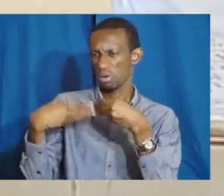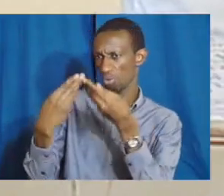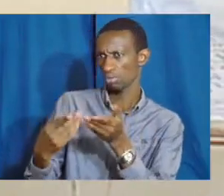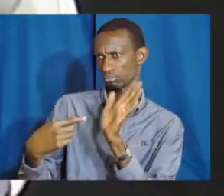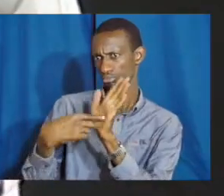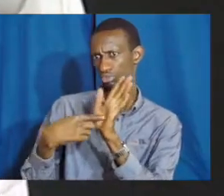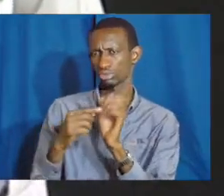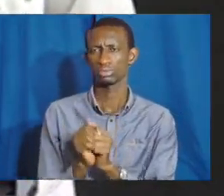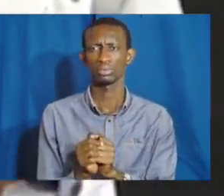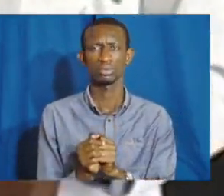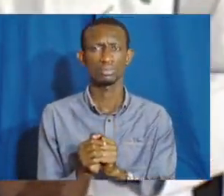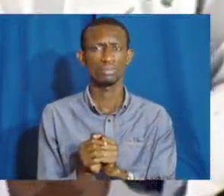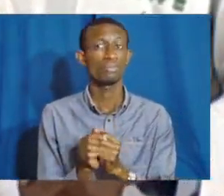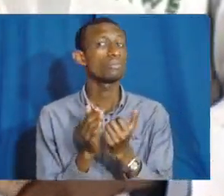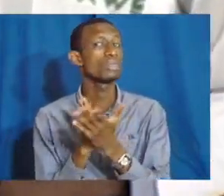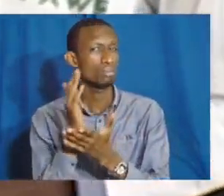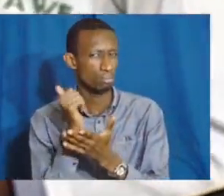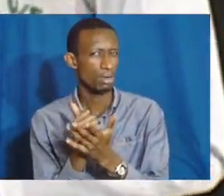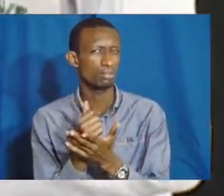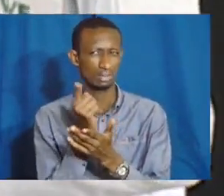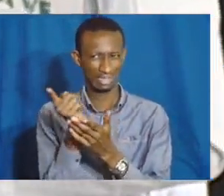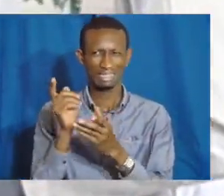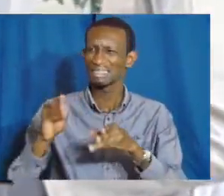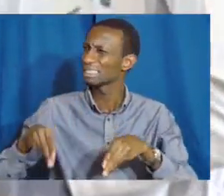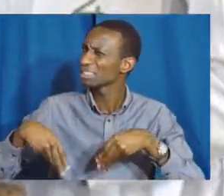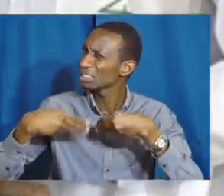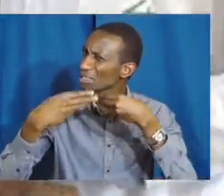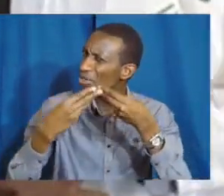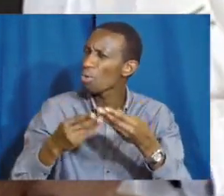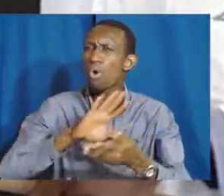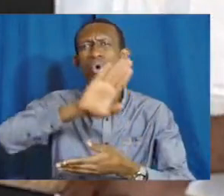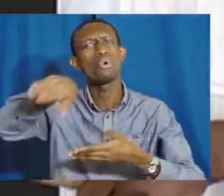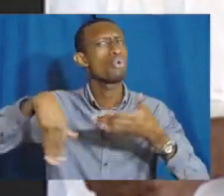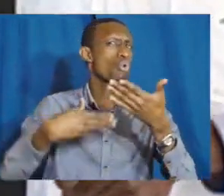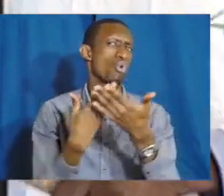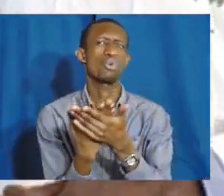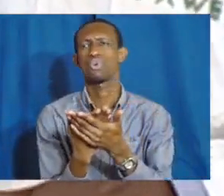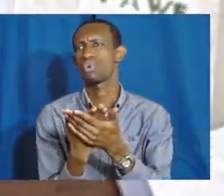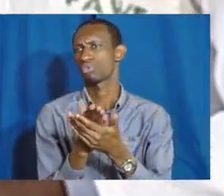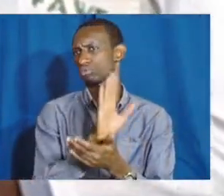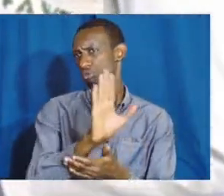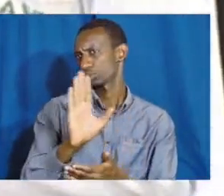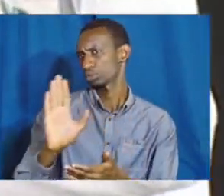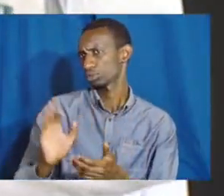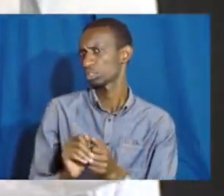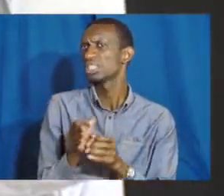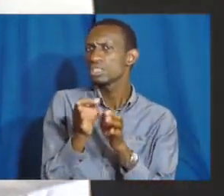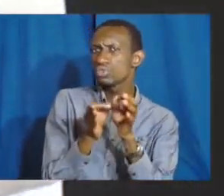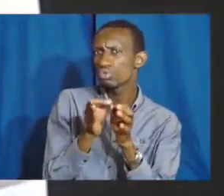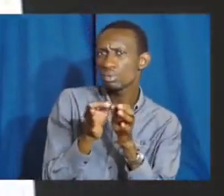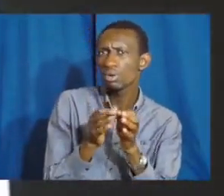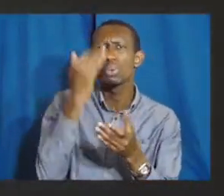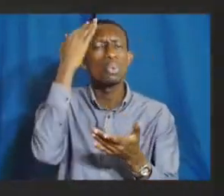equation because it gives us all the coordinates or all the characteristics of what is a linear